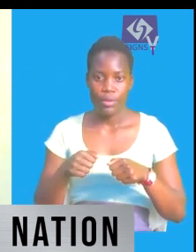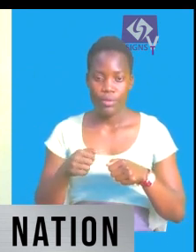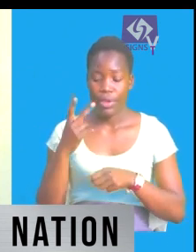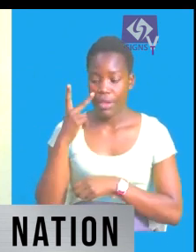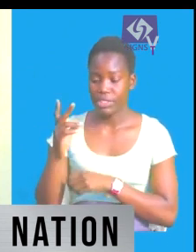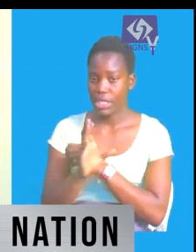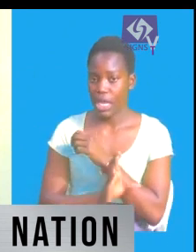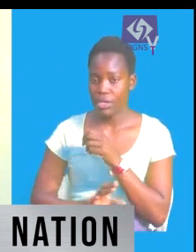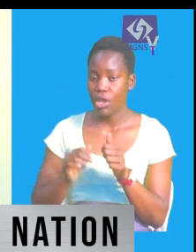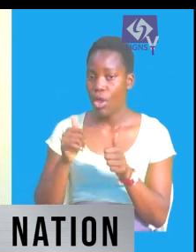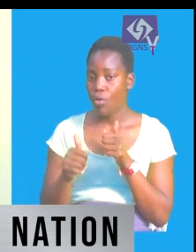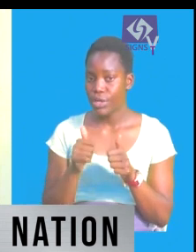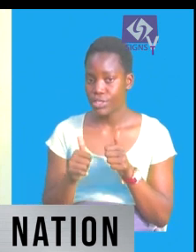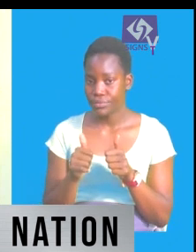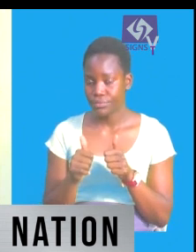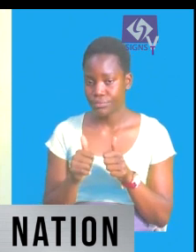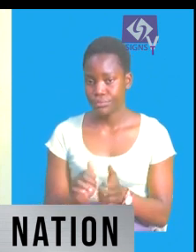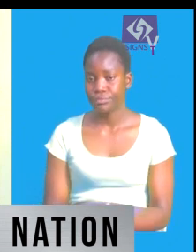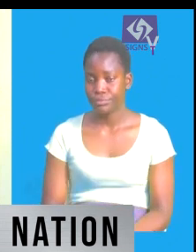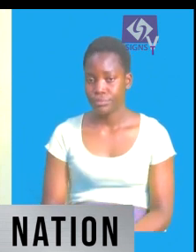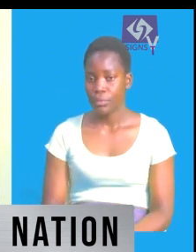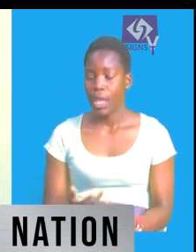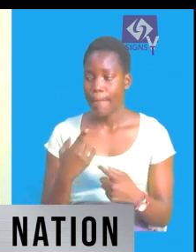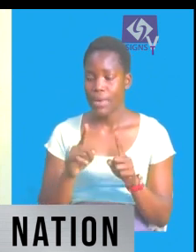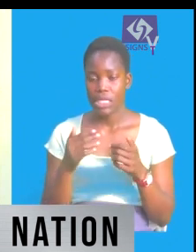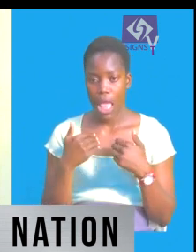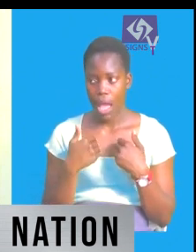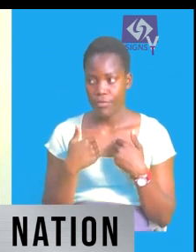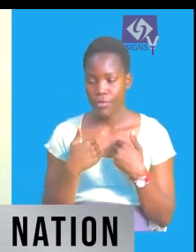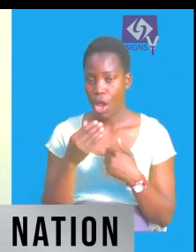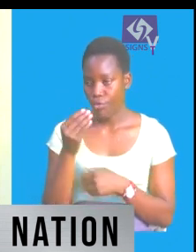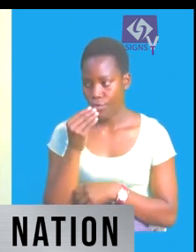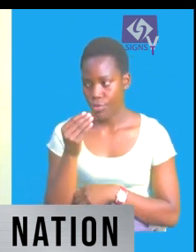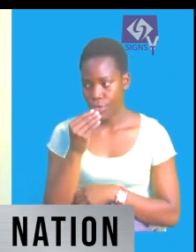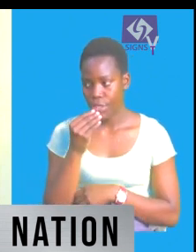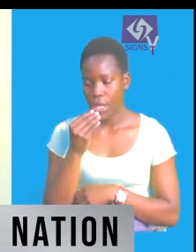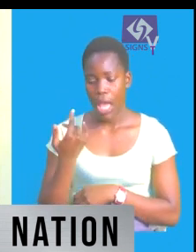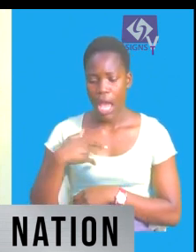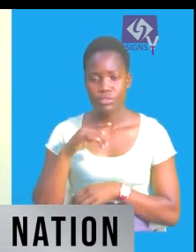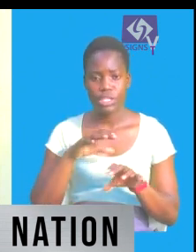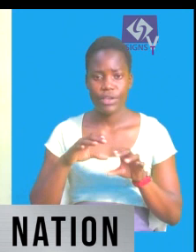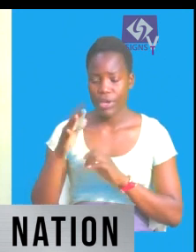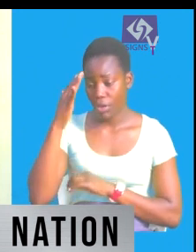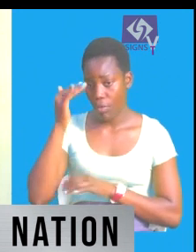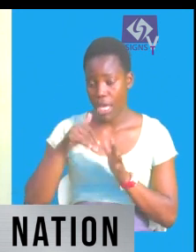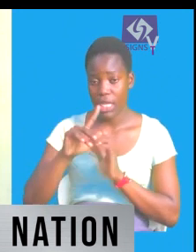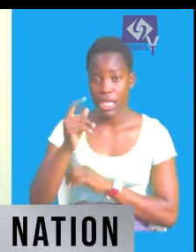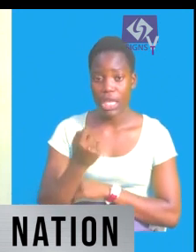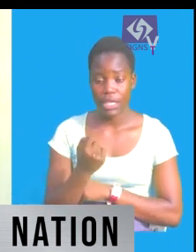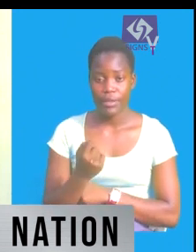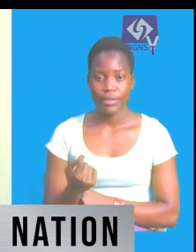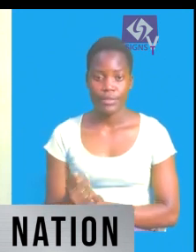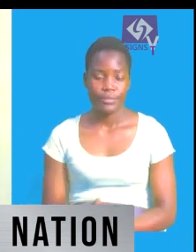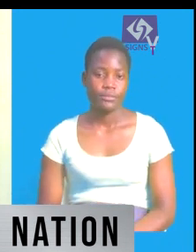countries that are deserts, right, but they have food. Why are we suffering in Kenya and we are blessed